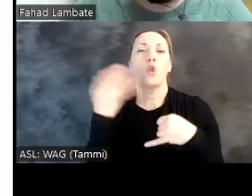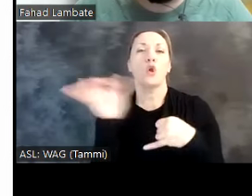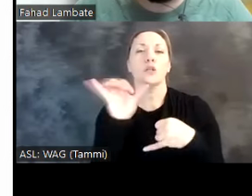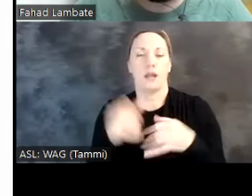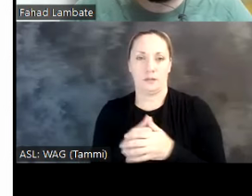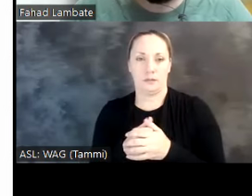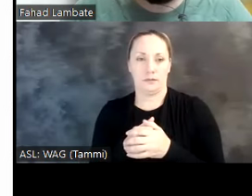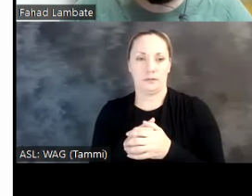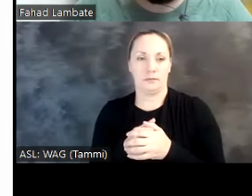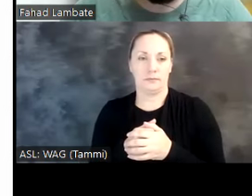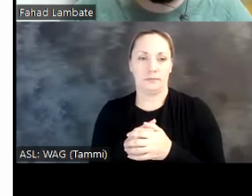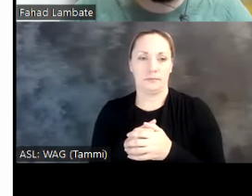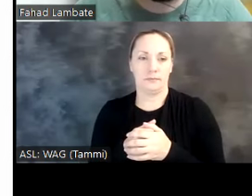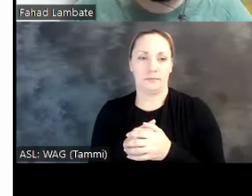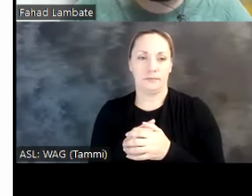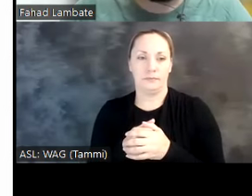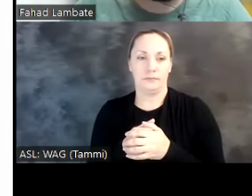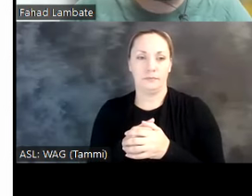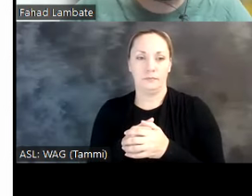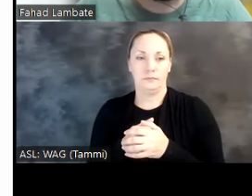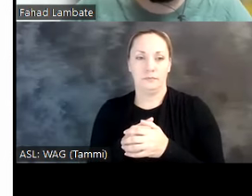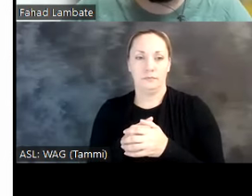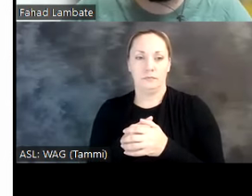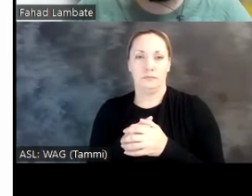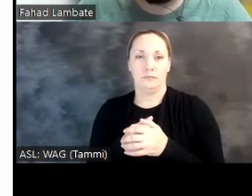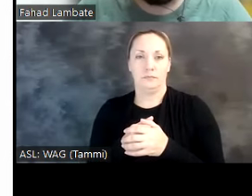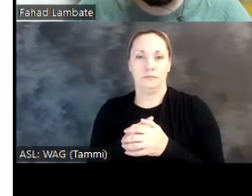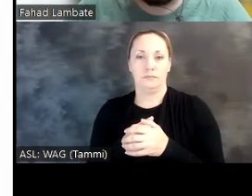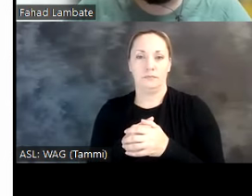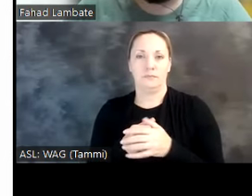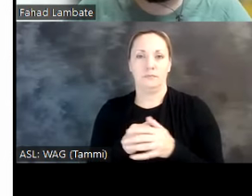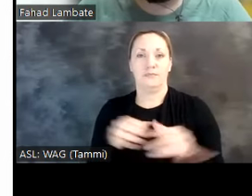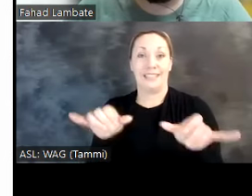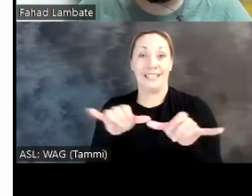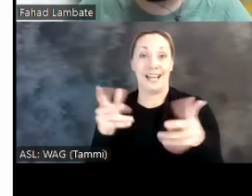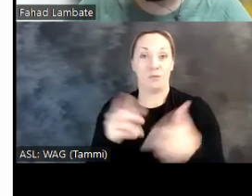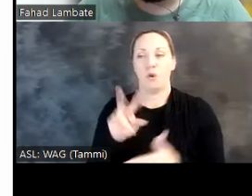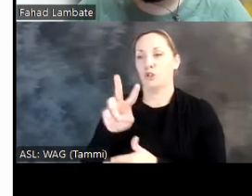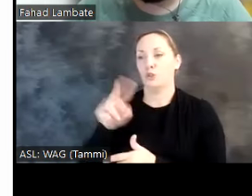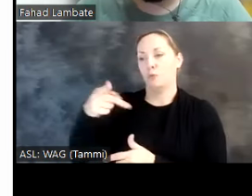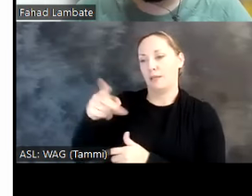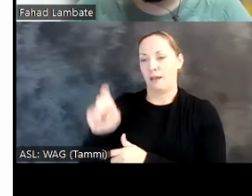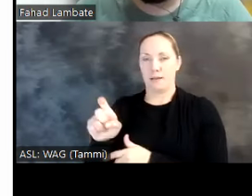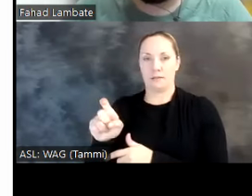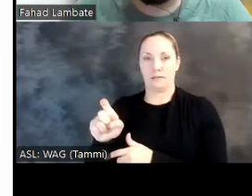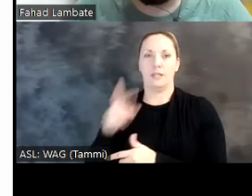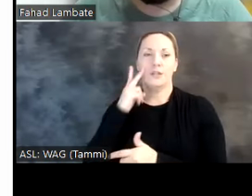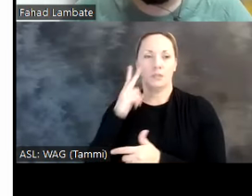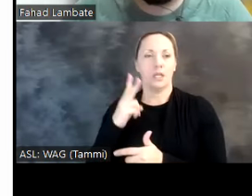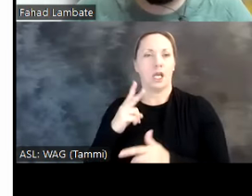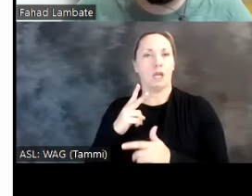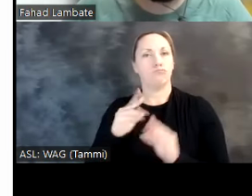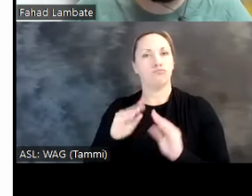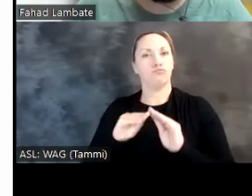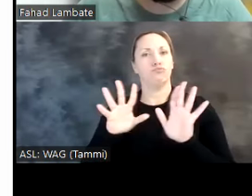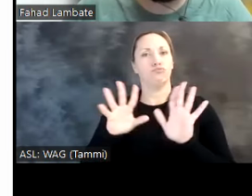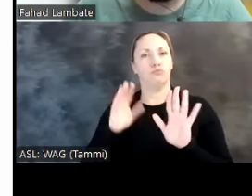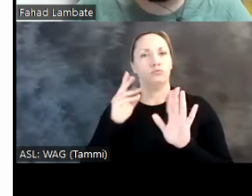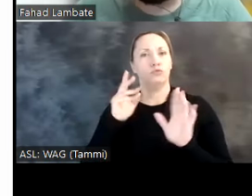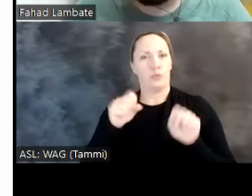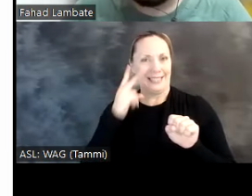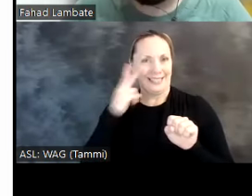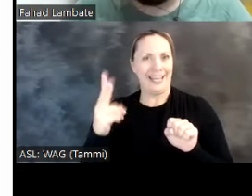here, which is the size is 2px, and you can say it's currently distinctly visible because the